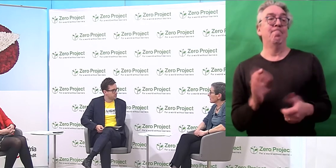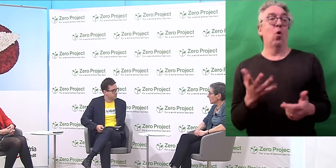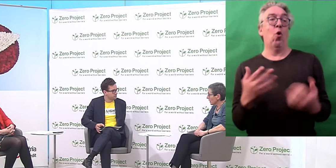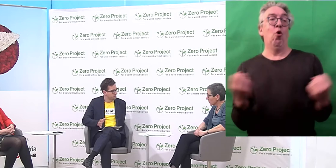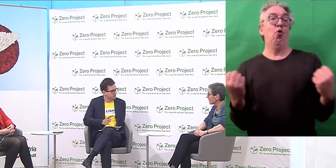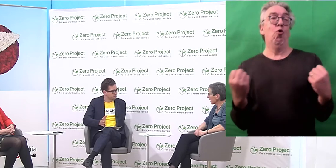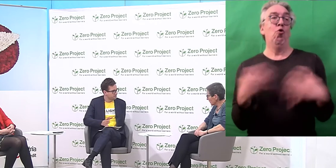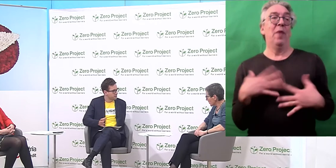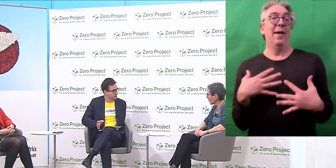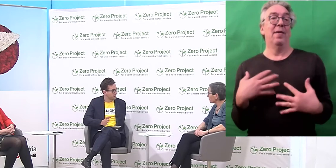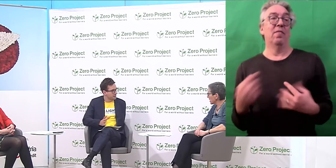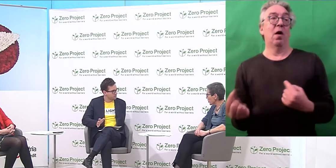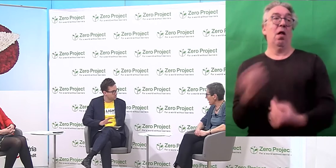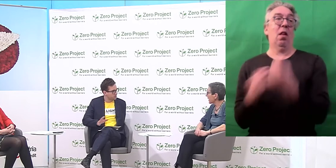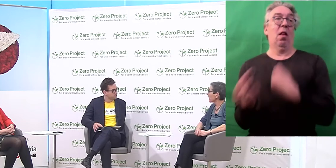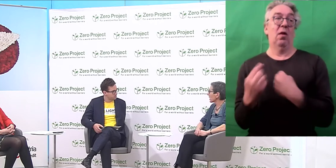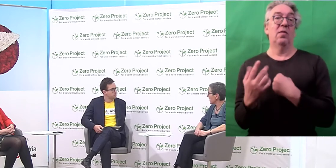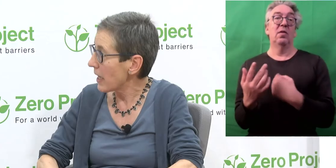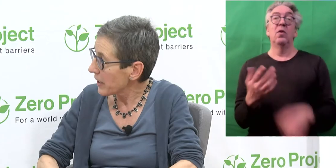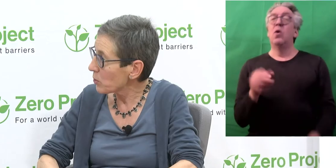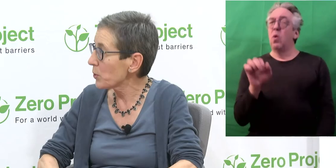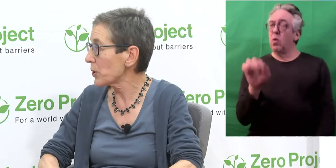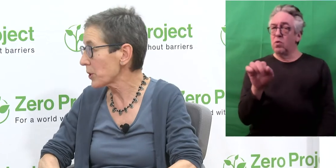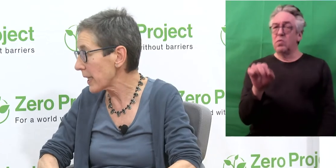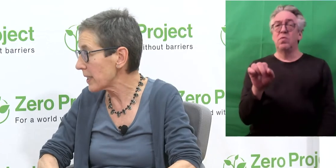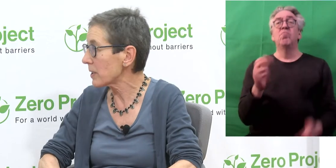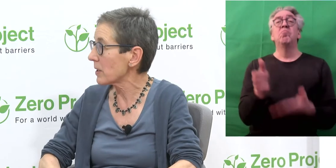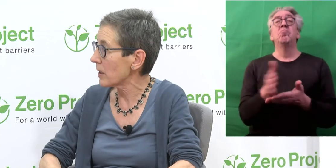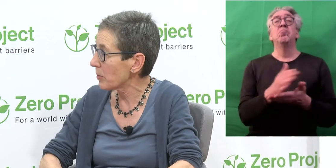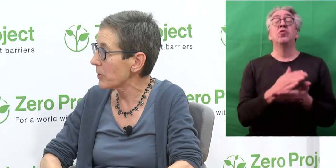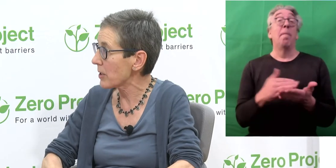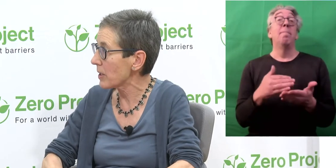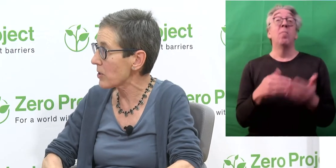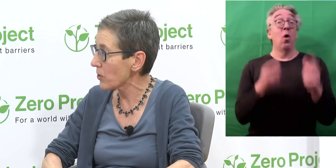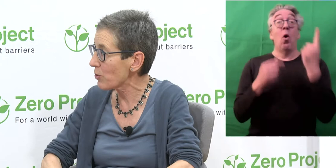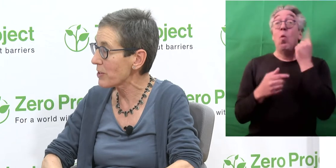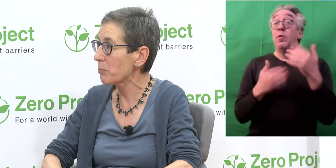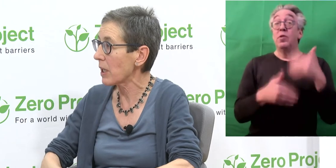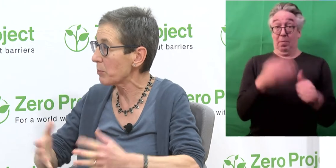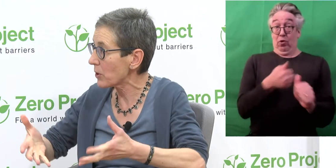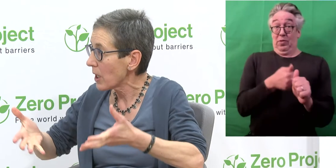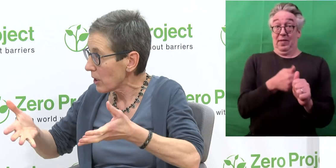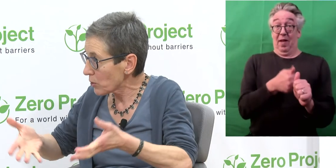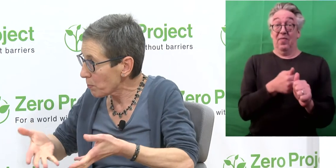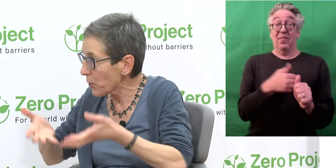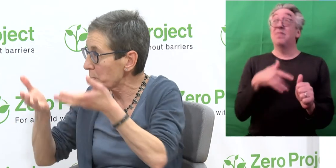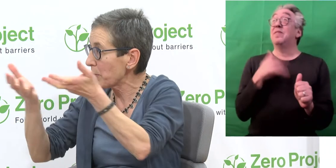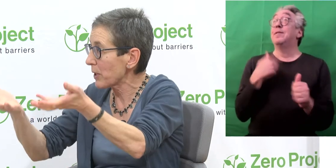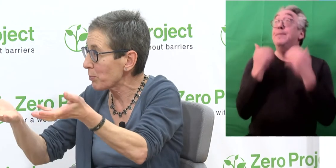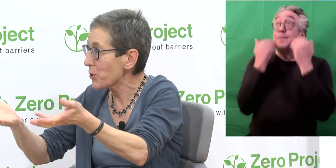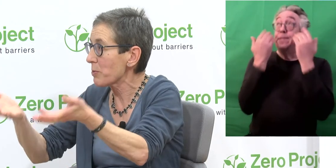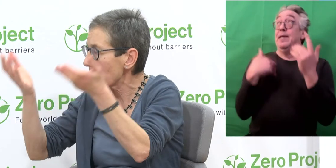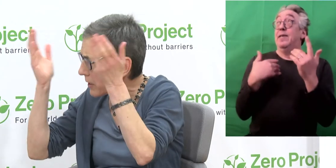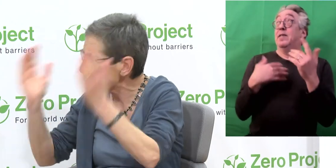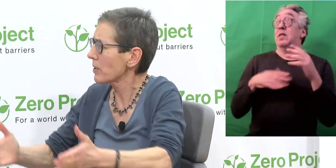they're... Yes, sort of being shy. Can I do it or can't? It's really sometimes support people